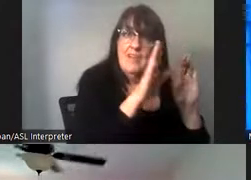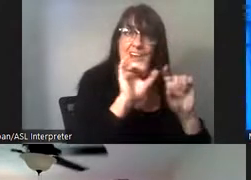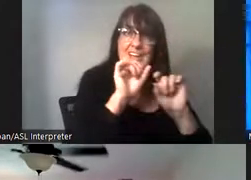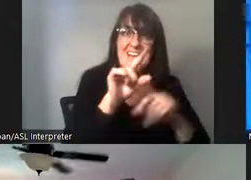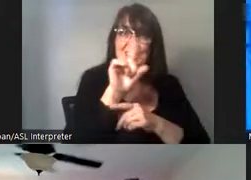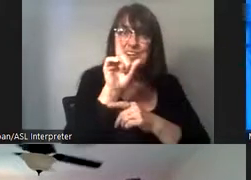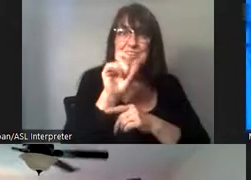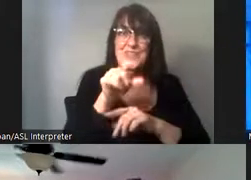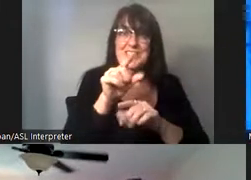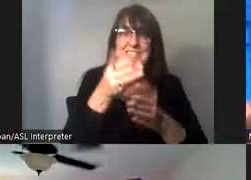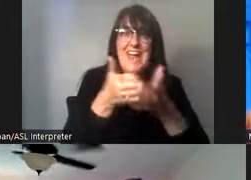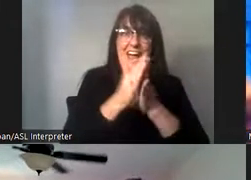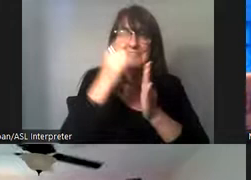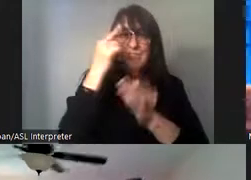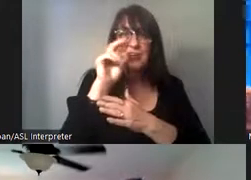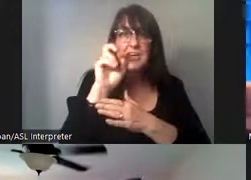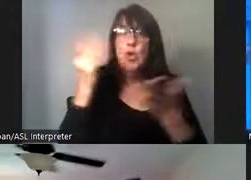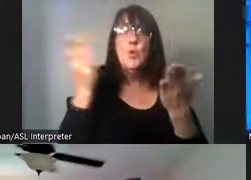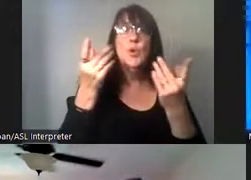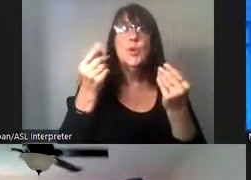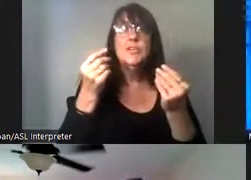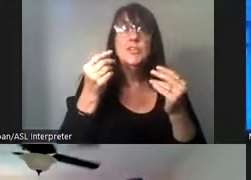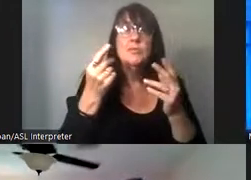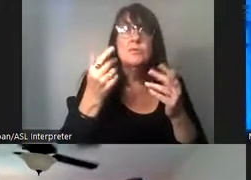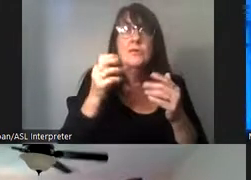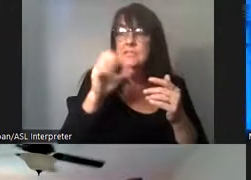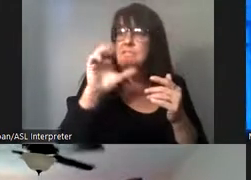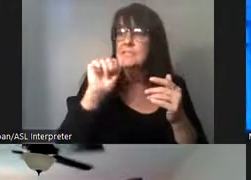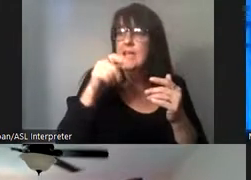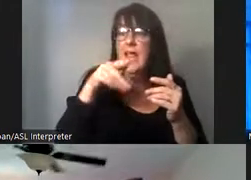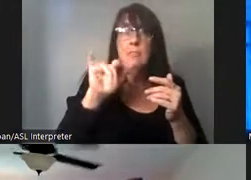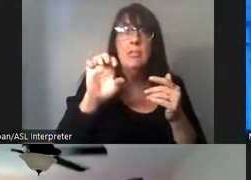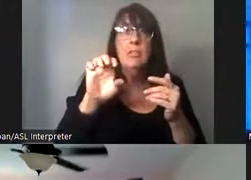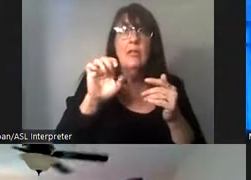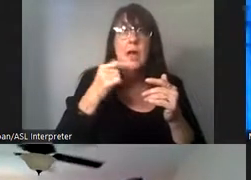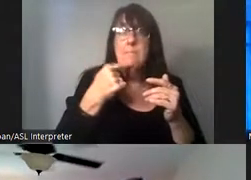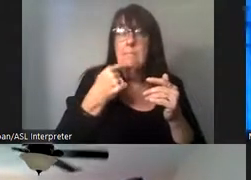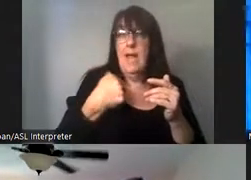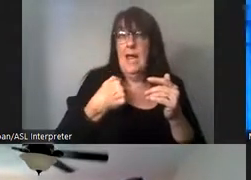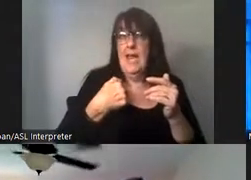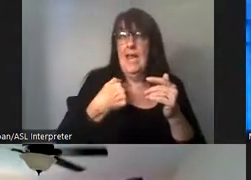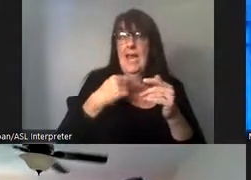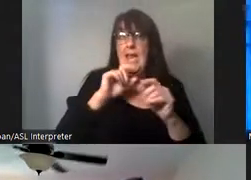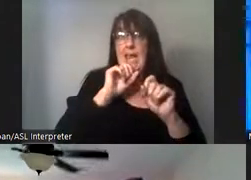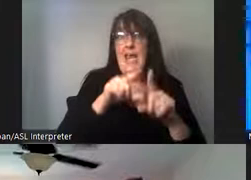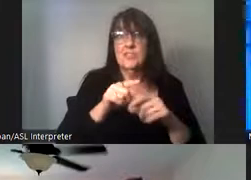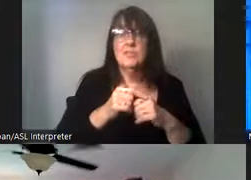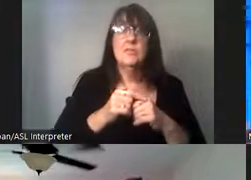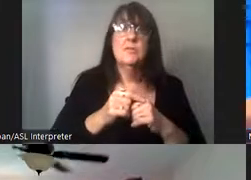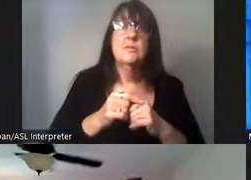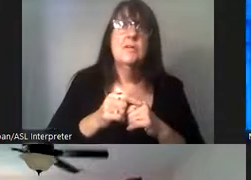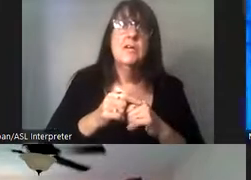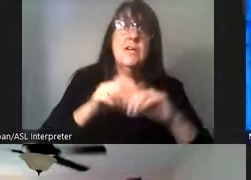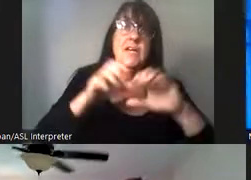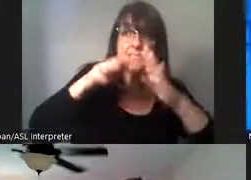was asked of Nick. What do we do, scalpel or everything? I would say my answer is, a hotspot study to figure out